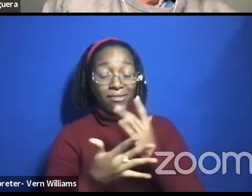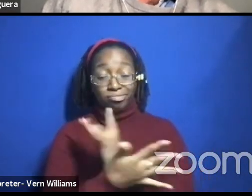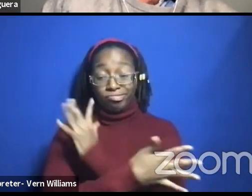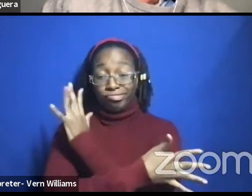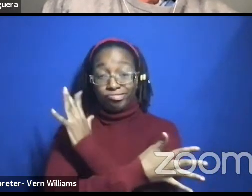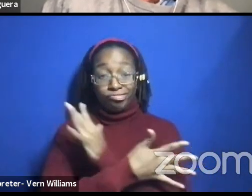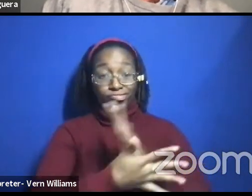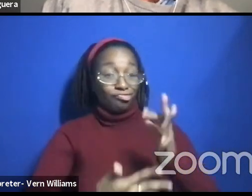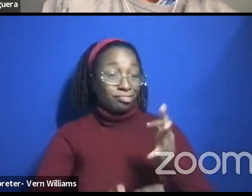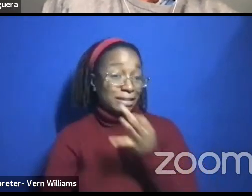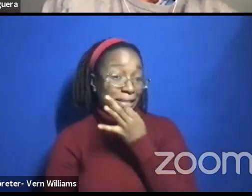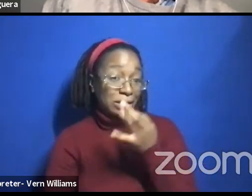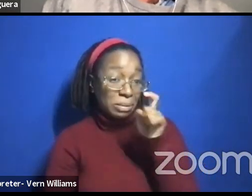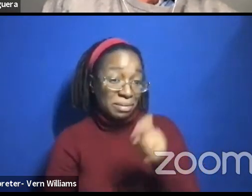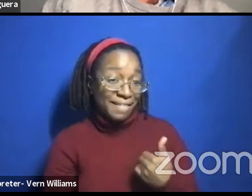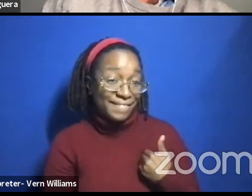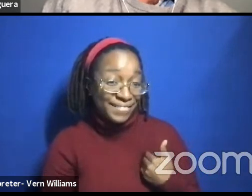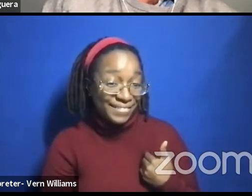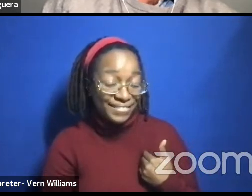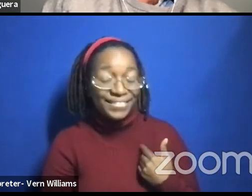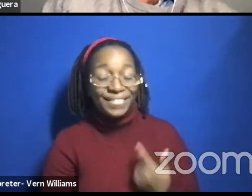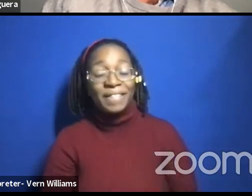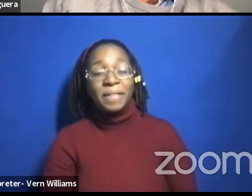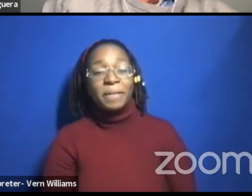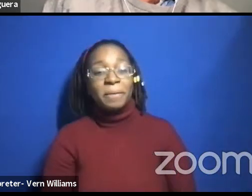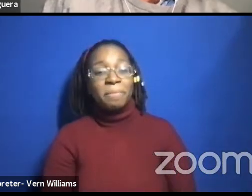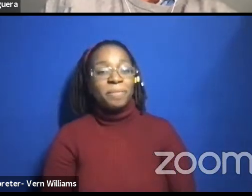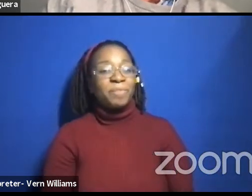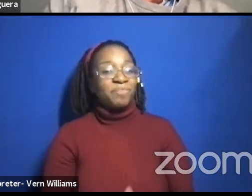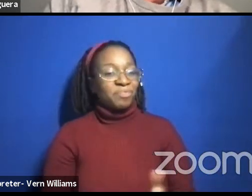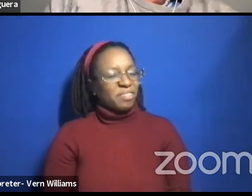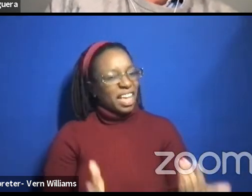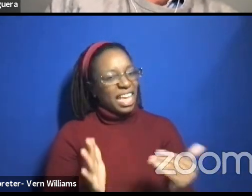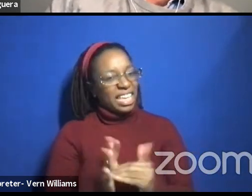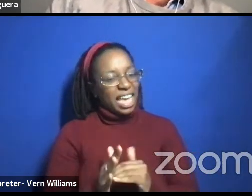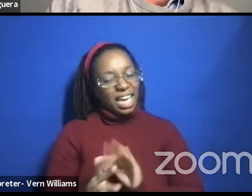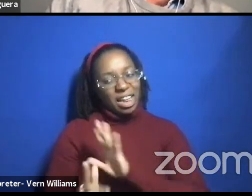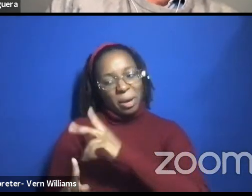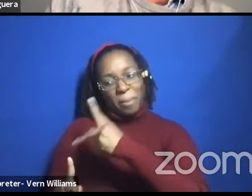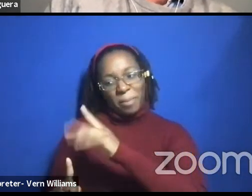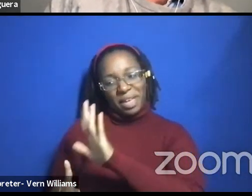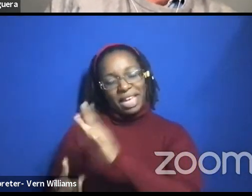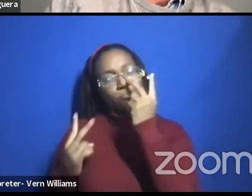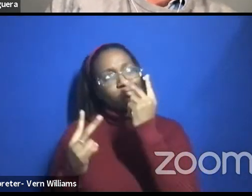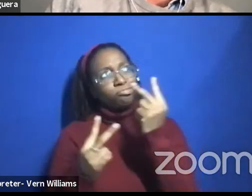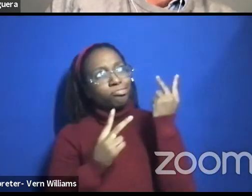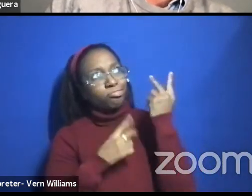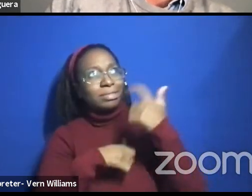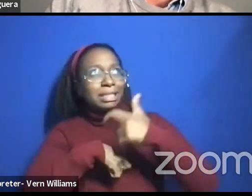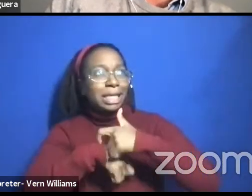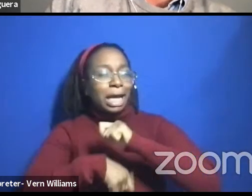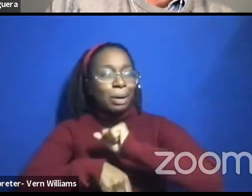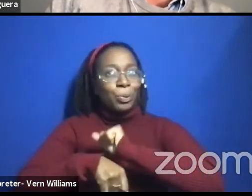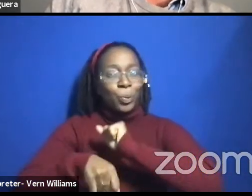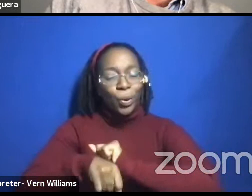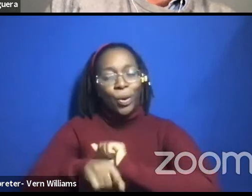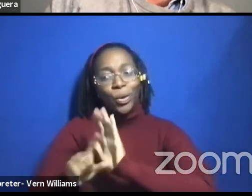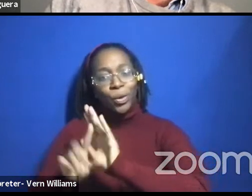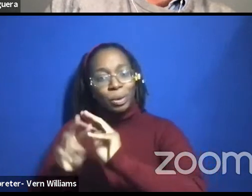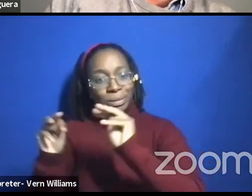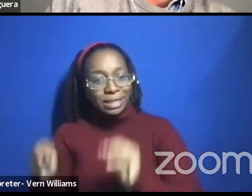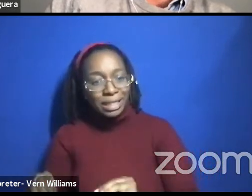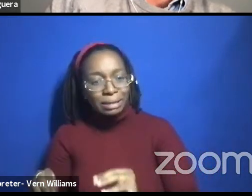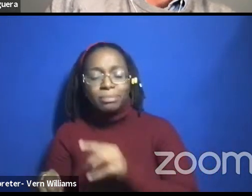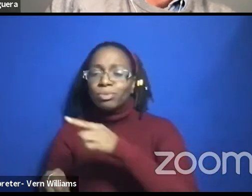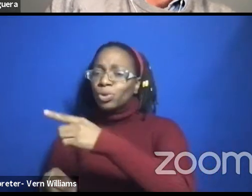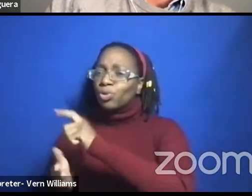And kind of coming back a little bit to some of Pablo's reflections on his time in museums, Pablo, you wrote a little